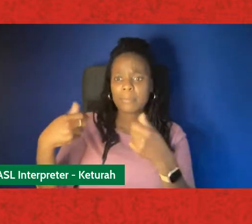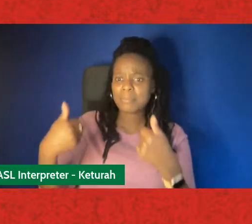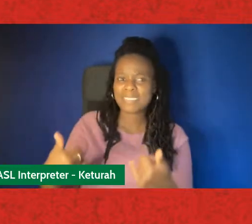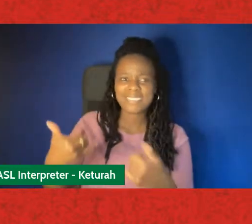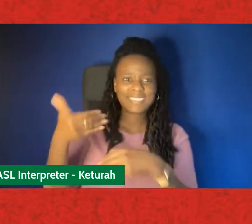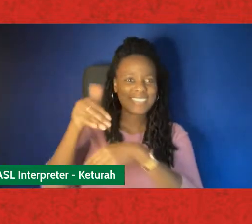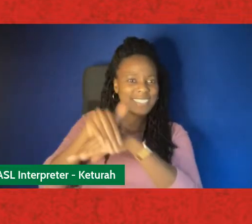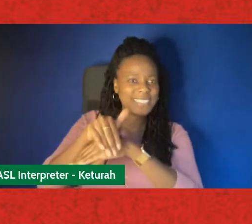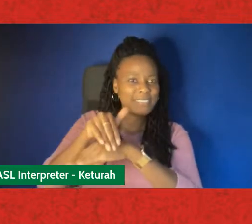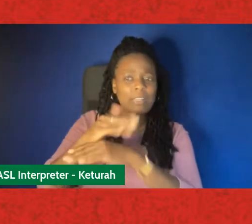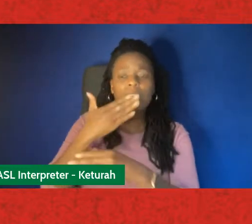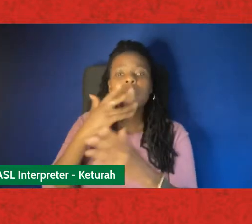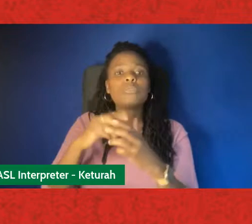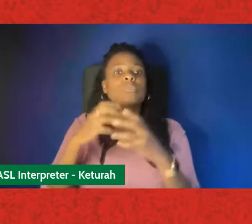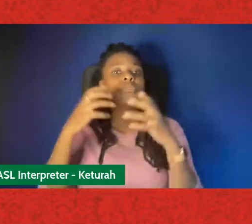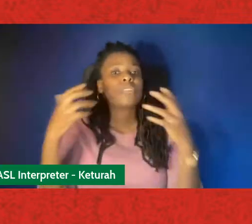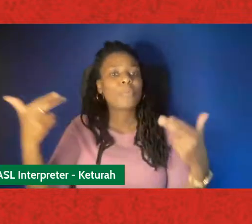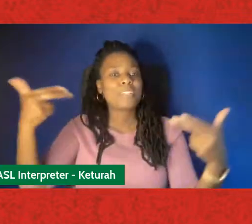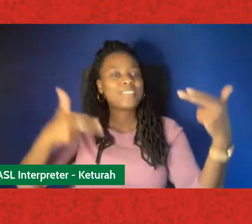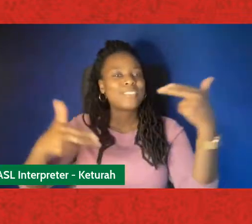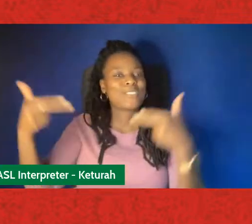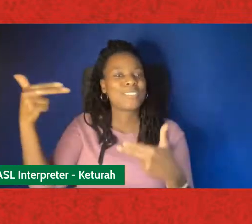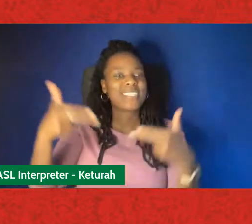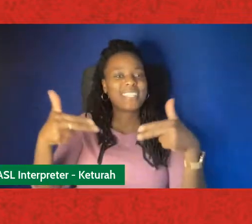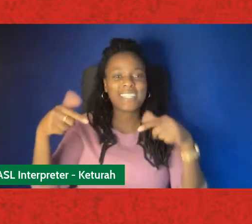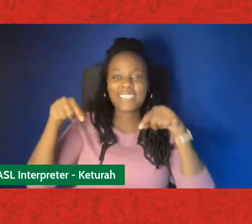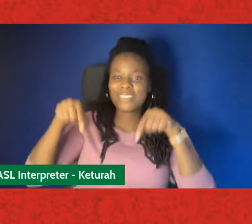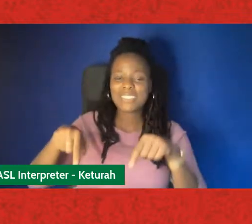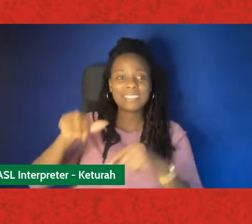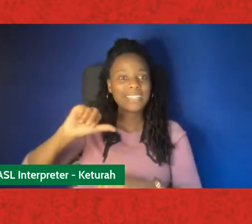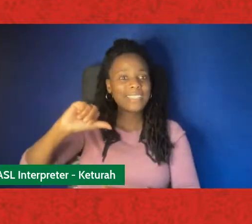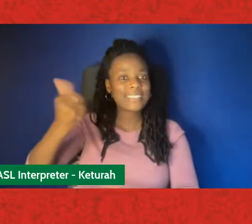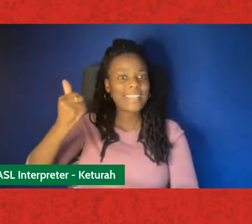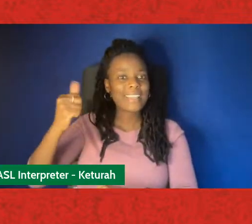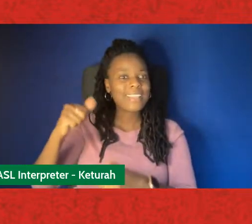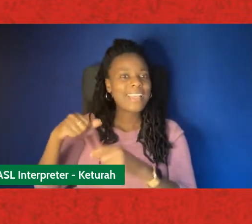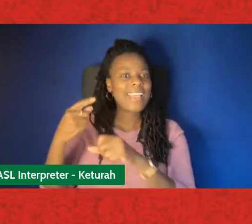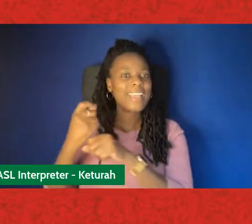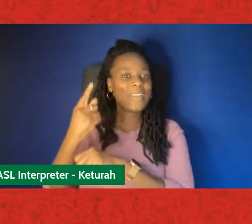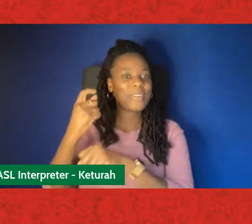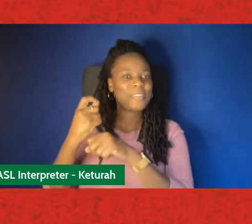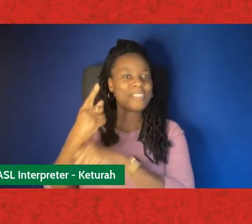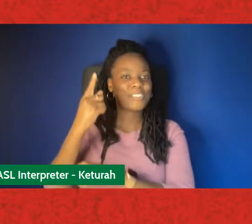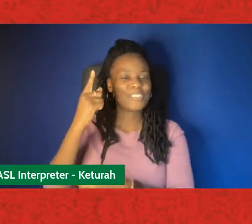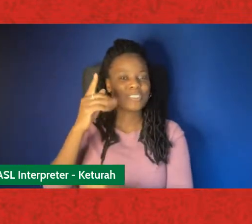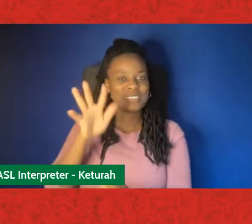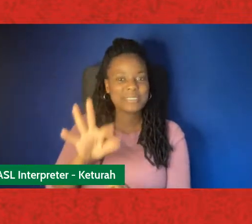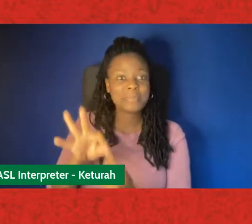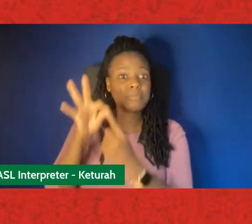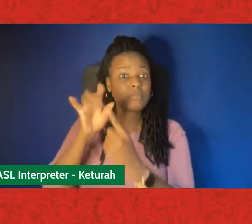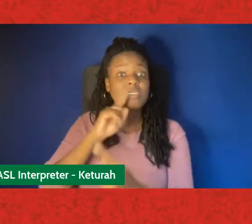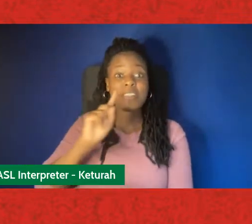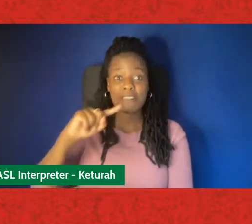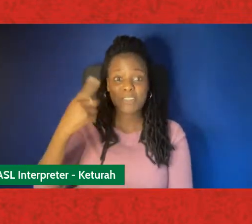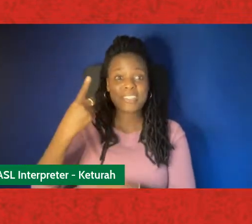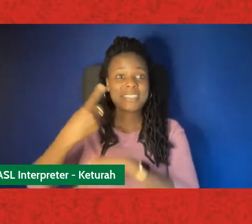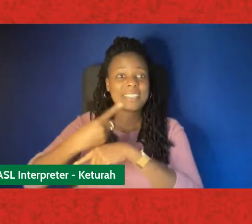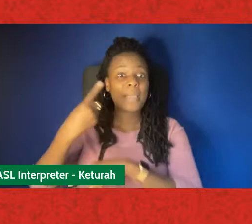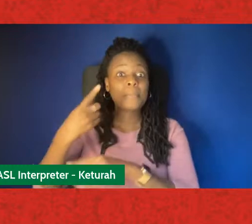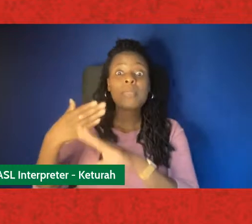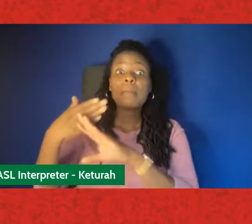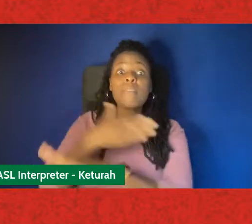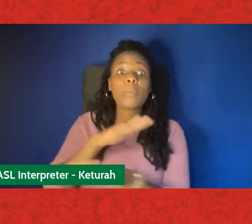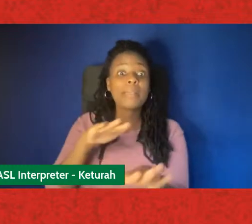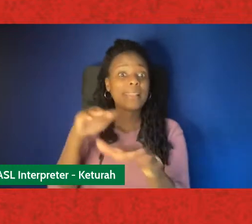so much for joining us for this for our 10th anniversary special. It's the first day. Before we leave, I just want to